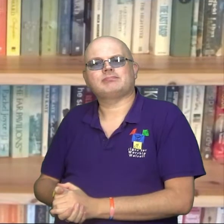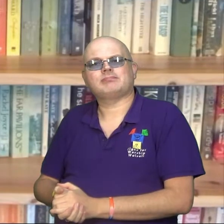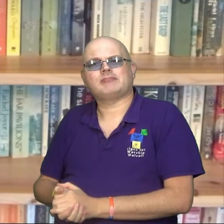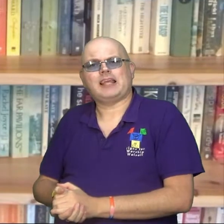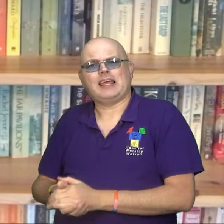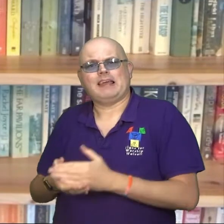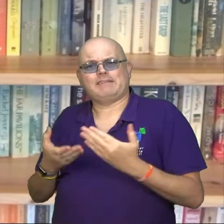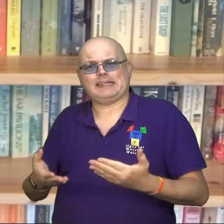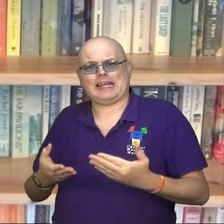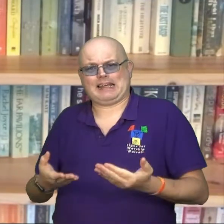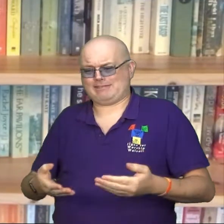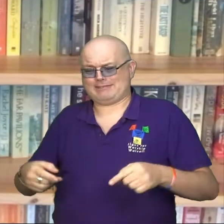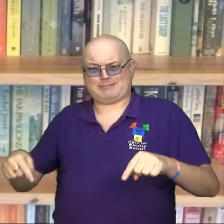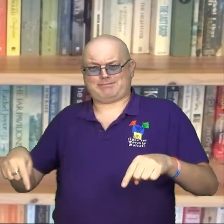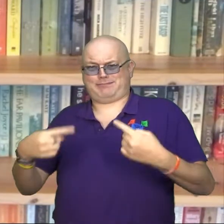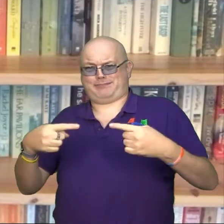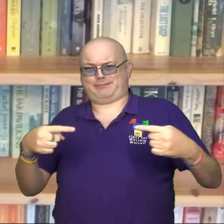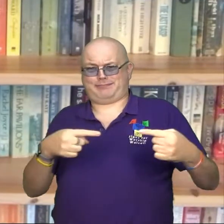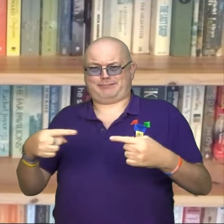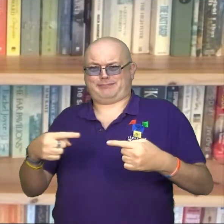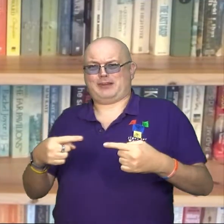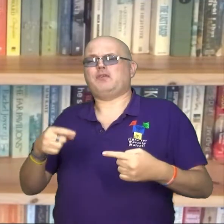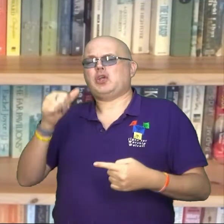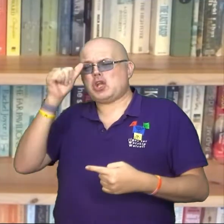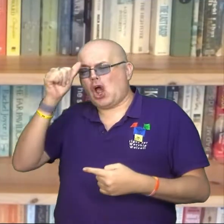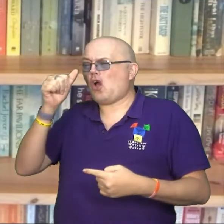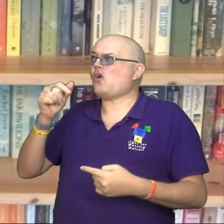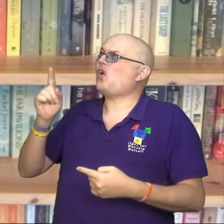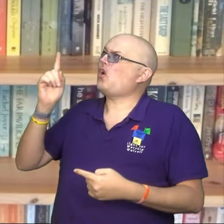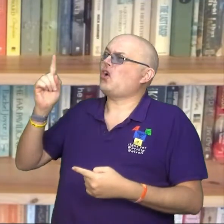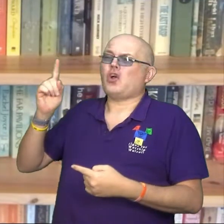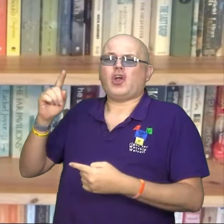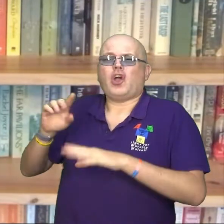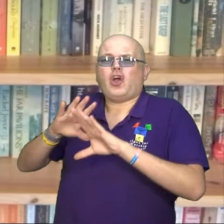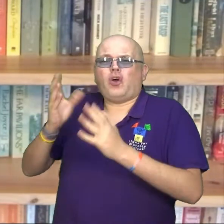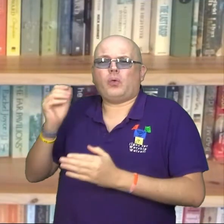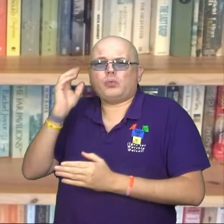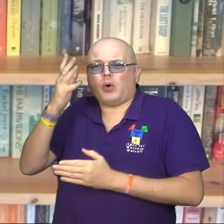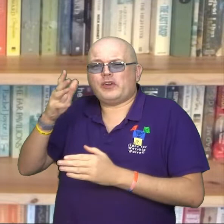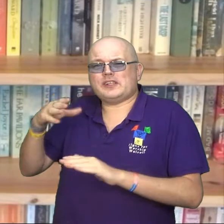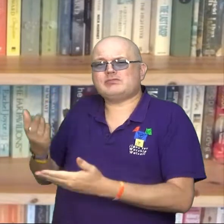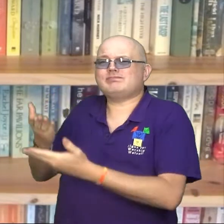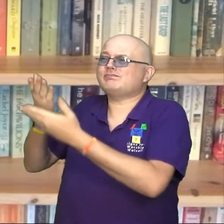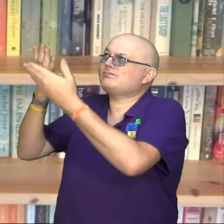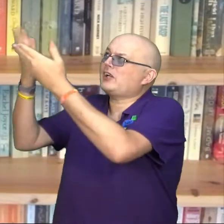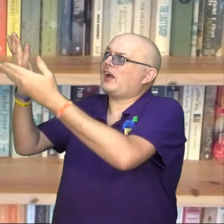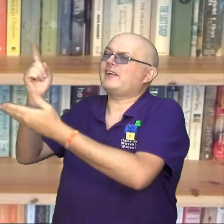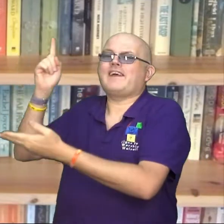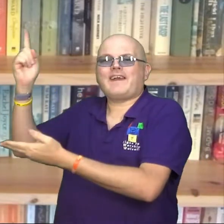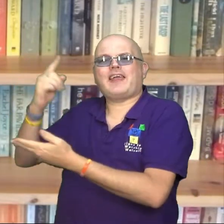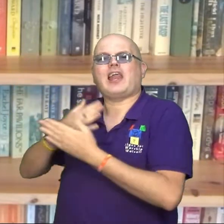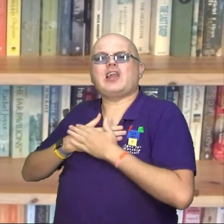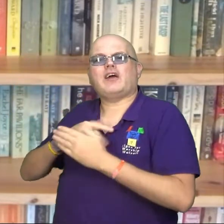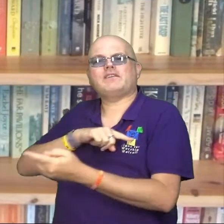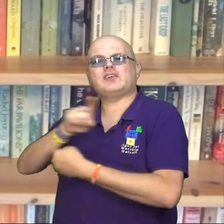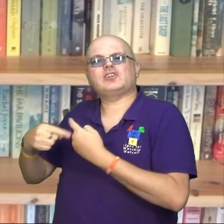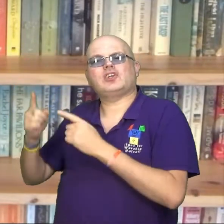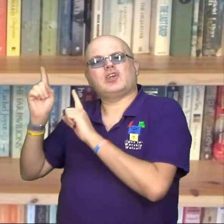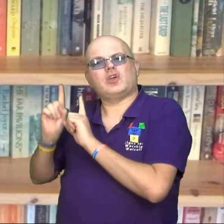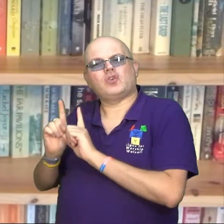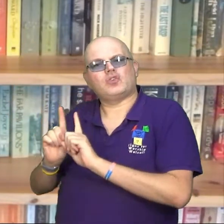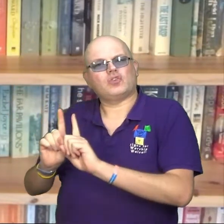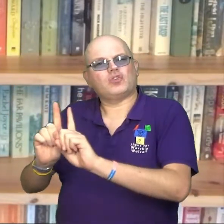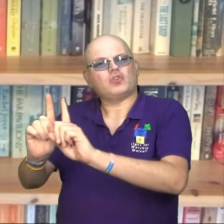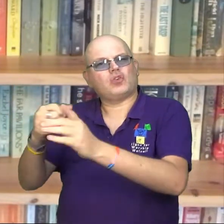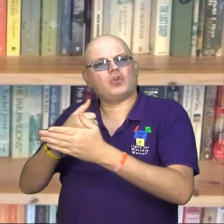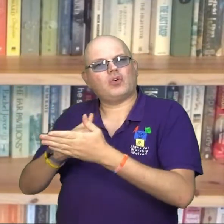Even in the midst of a time of great challenge, we know we can bring our concerns and needs to God. God loves us and he's with us as we